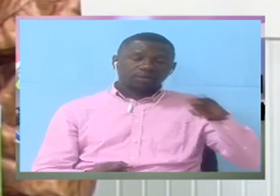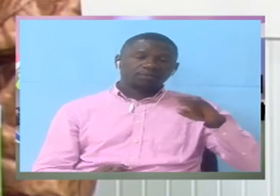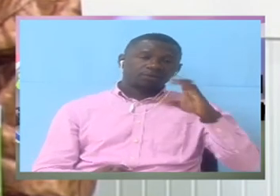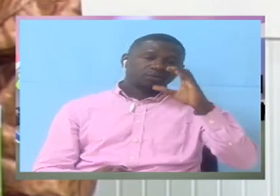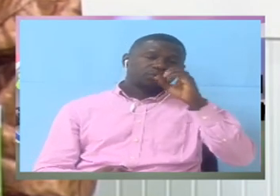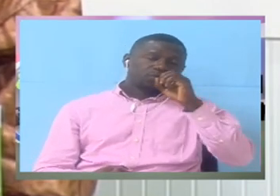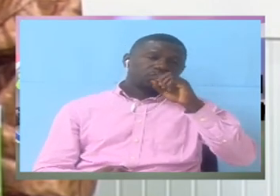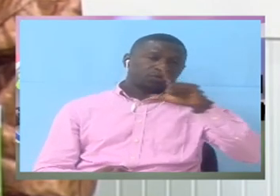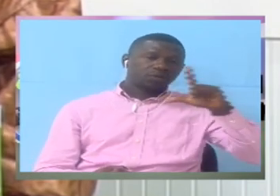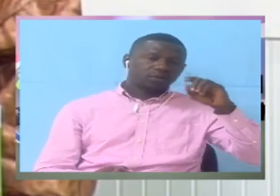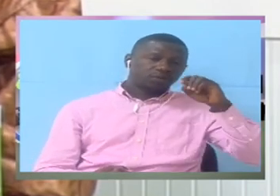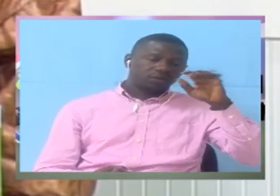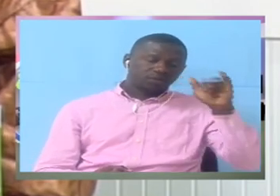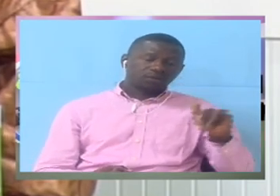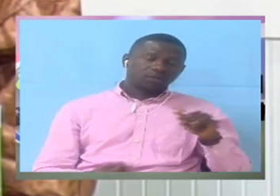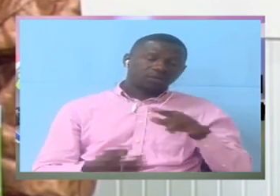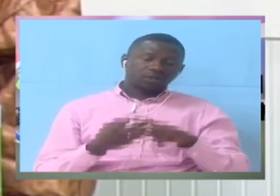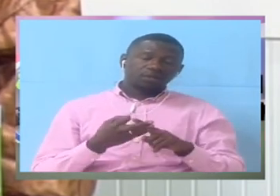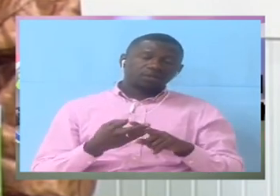Late Lamin Dabo.